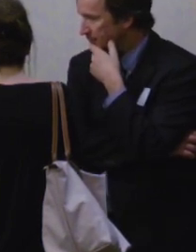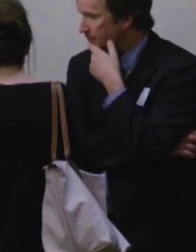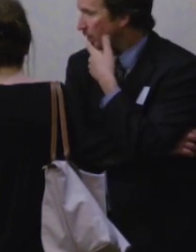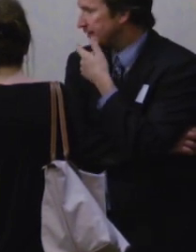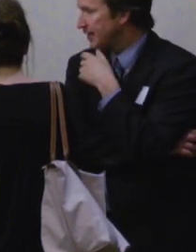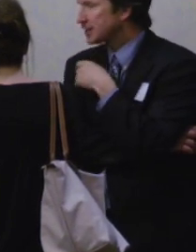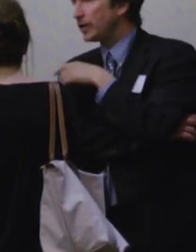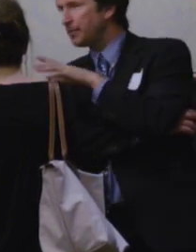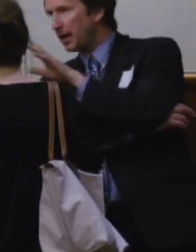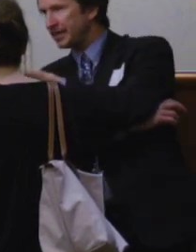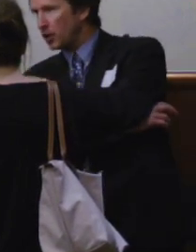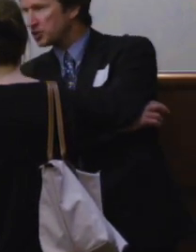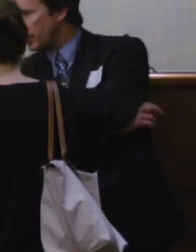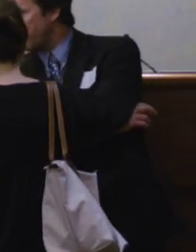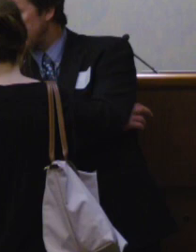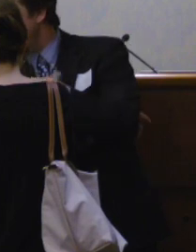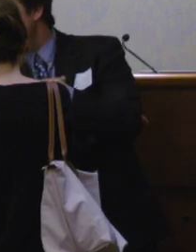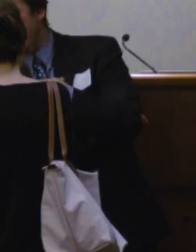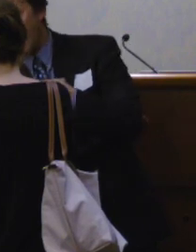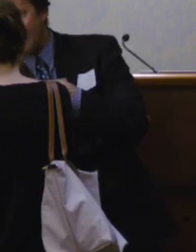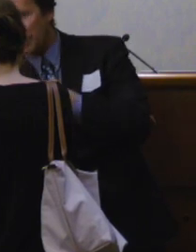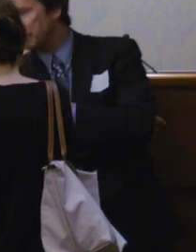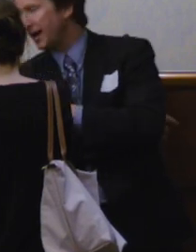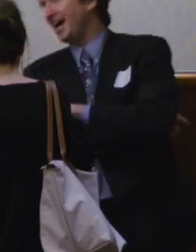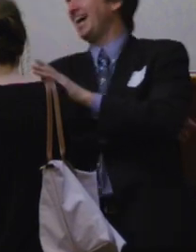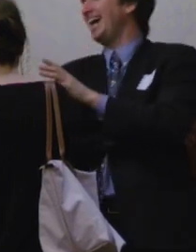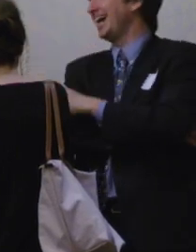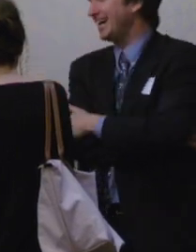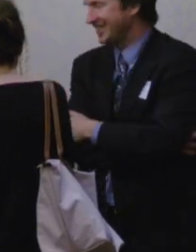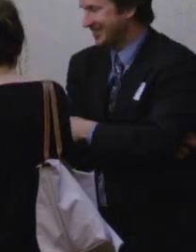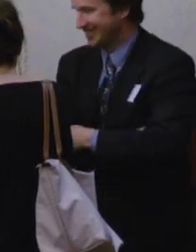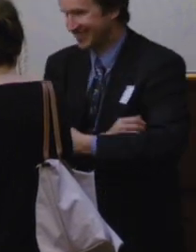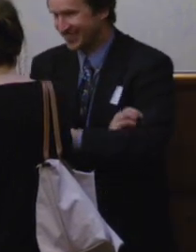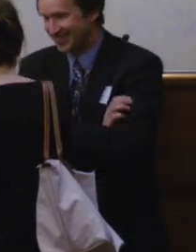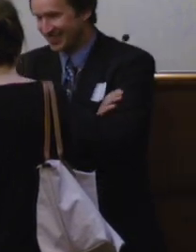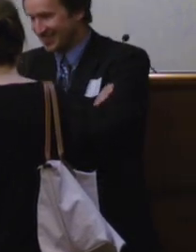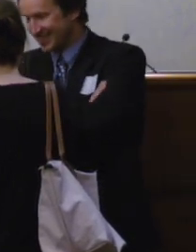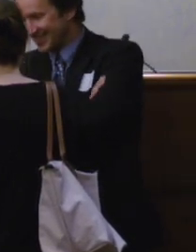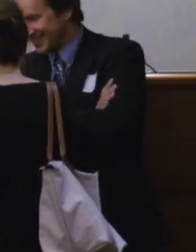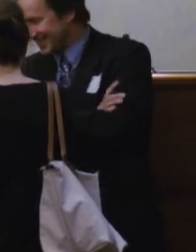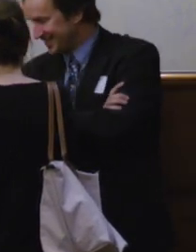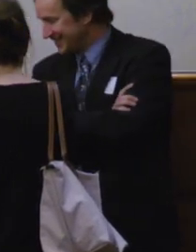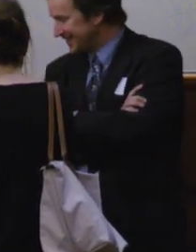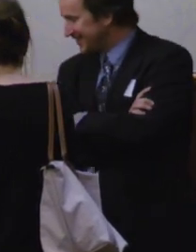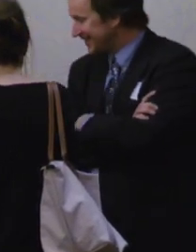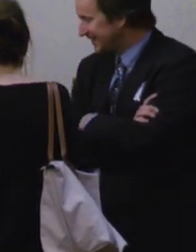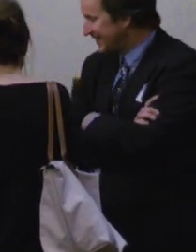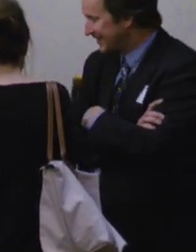Hi.